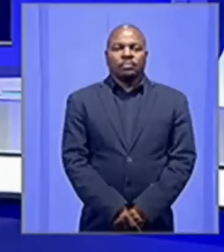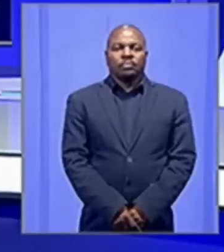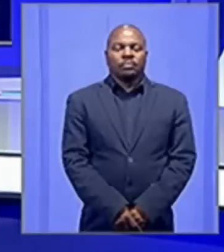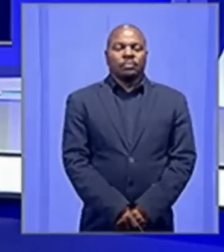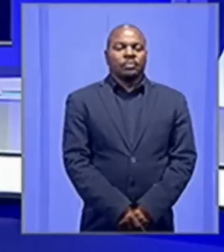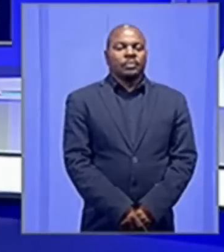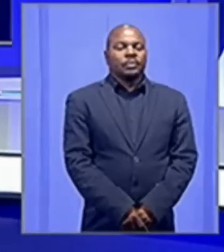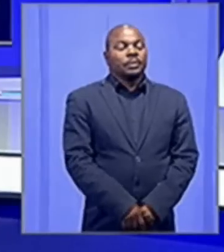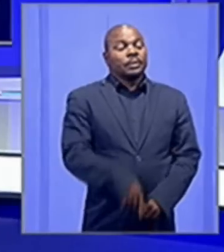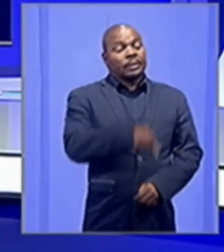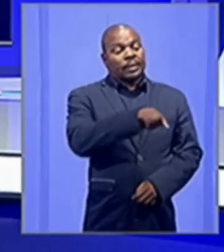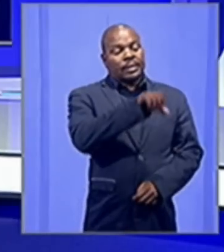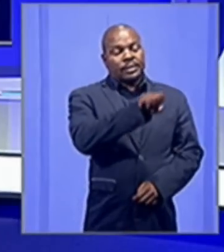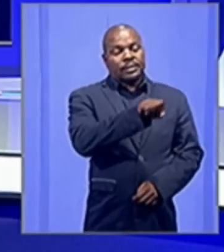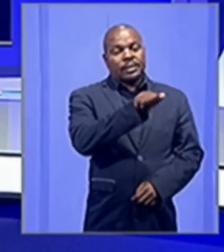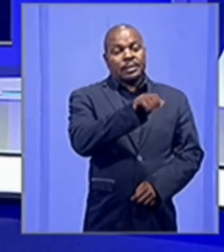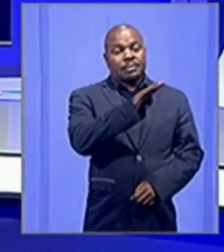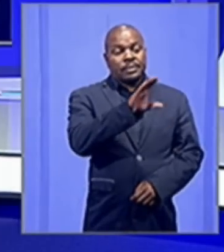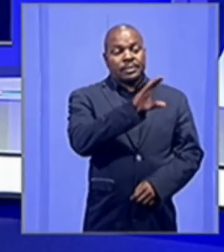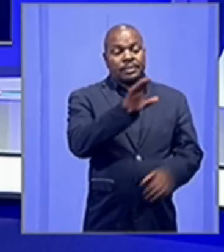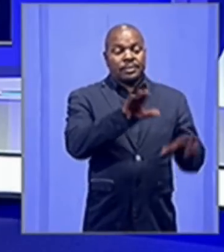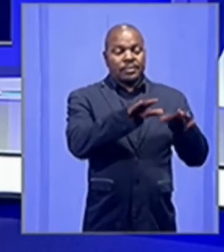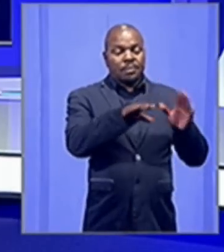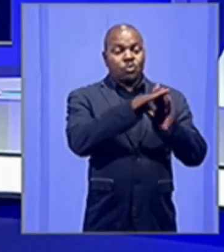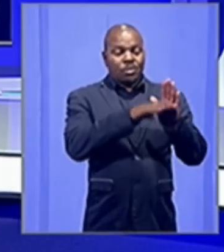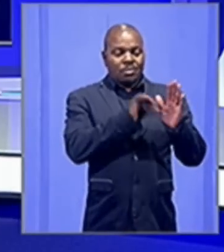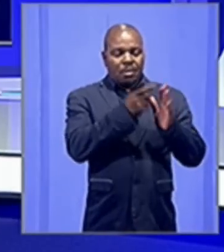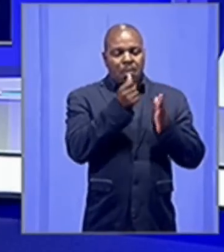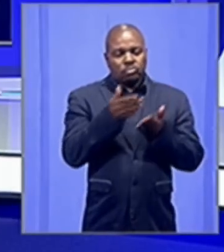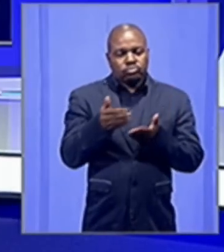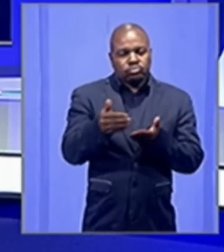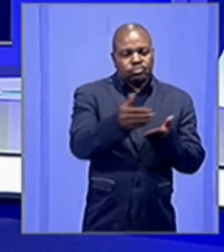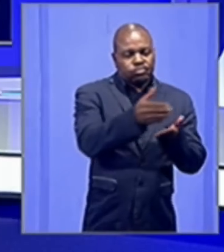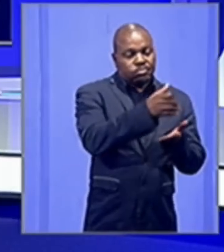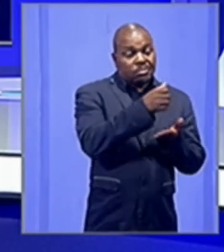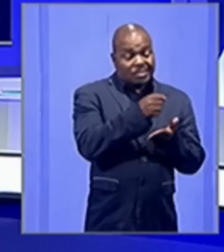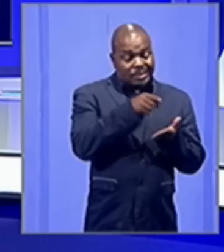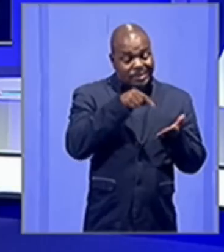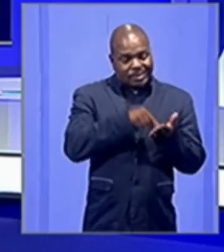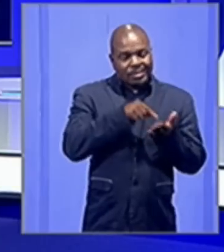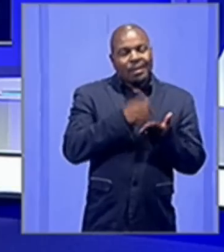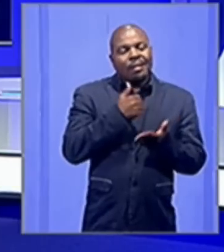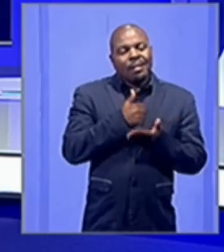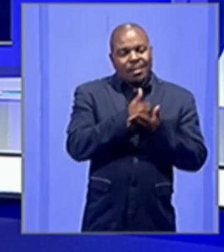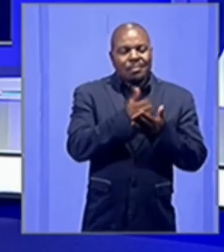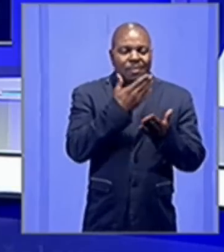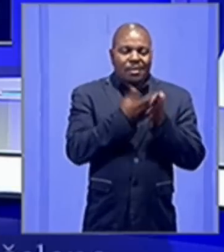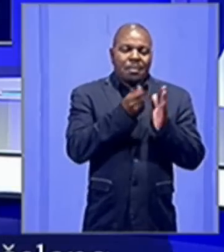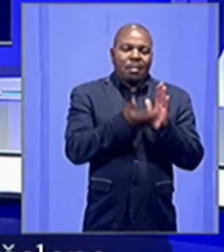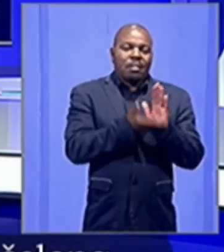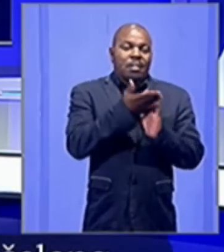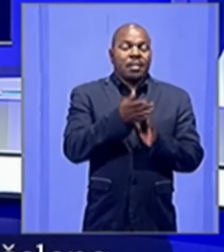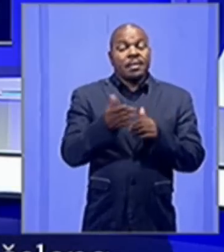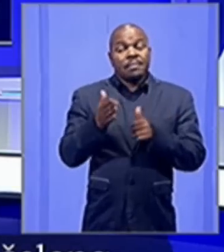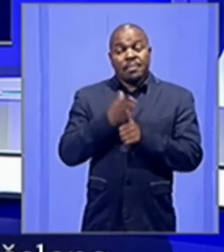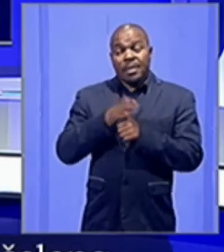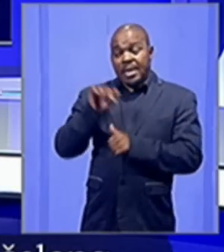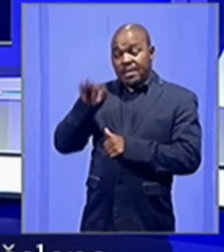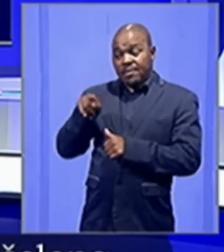Lenaneo la lekgotlakgašo la Afrika Borwa la go dira mašeleng le ka kaonafatša letseno ge palamente e ka